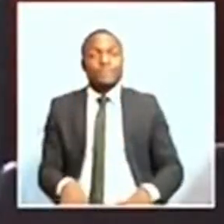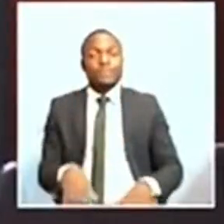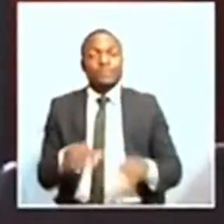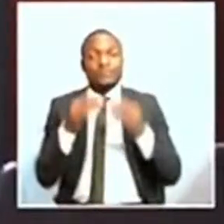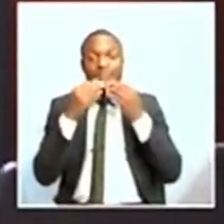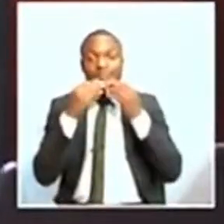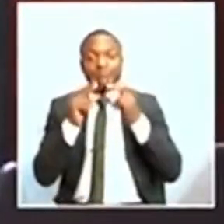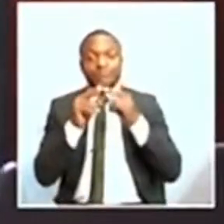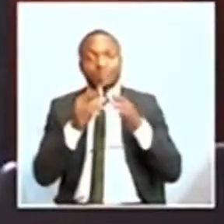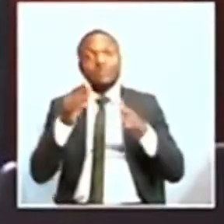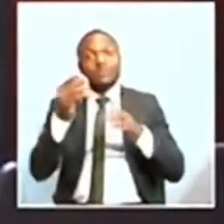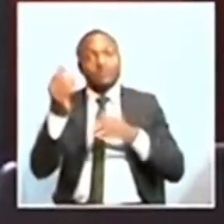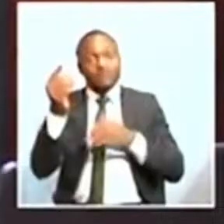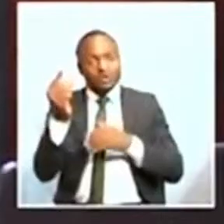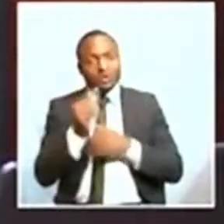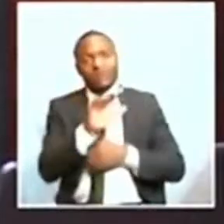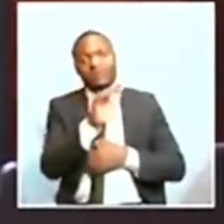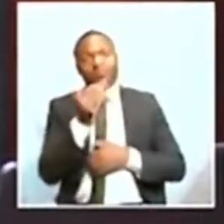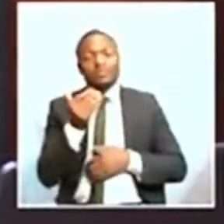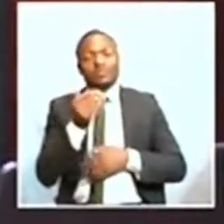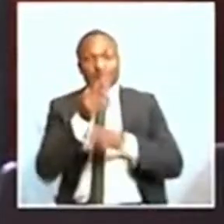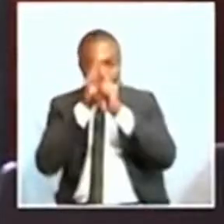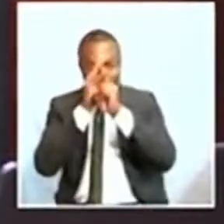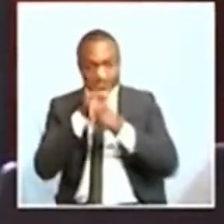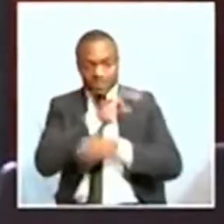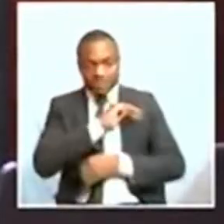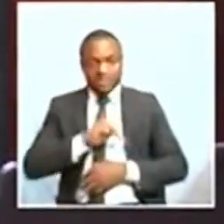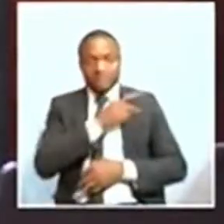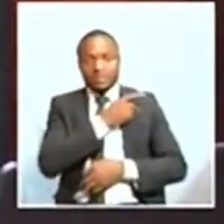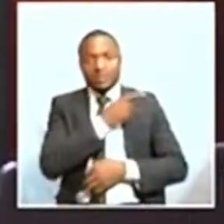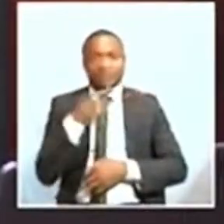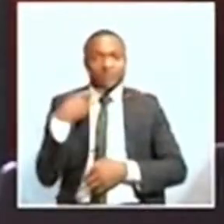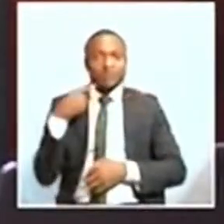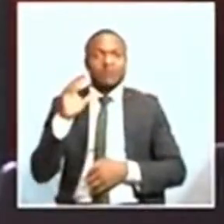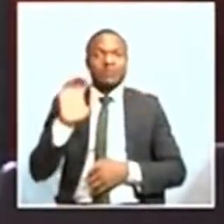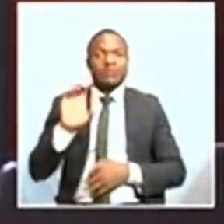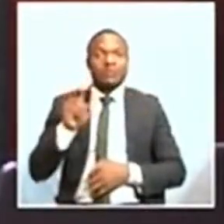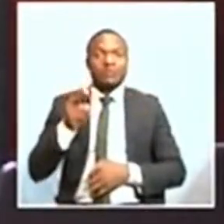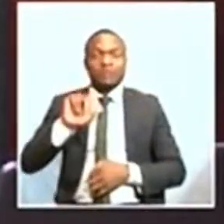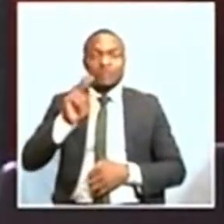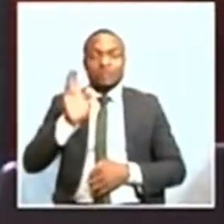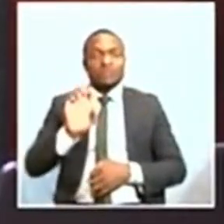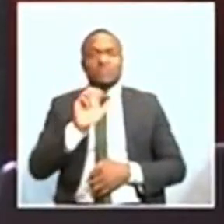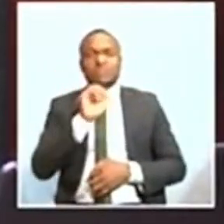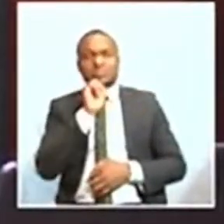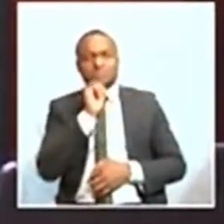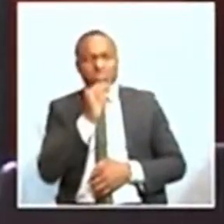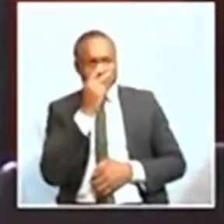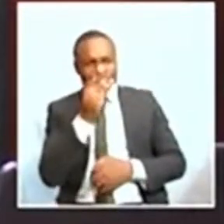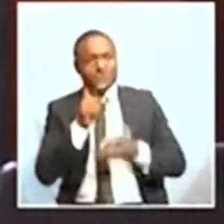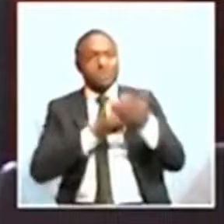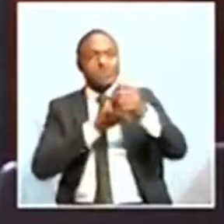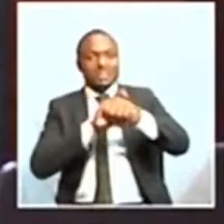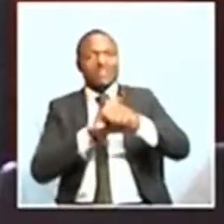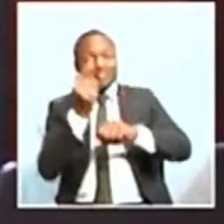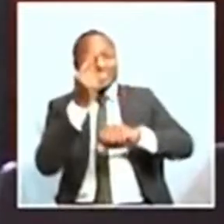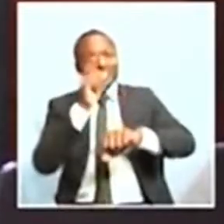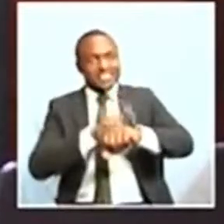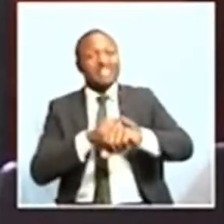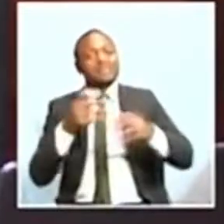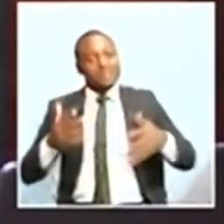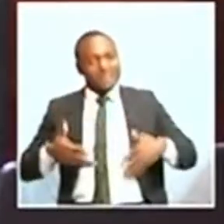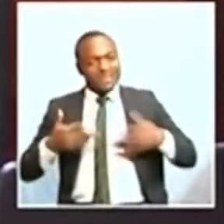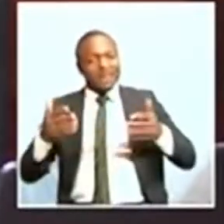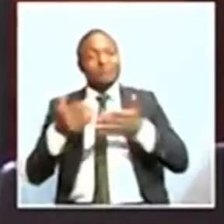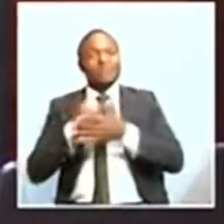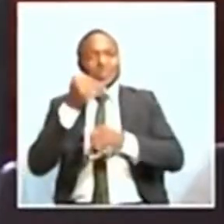Thank you very much. Welcome back also, Honorable Member for Chiengi. Haven't seen you for a while. It's my first day to see you today. Happy New Year.